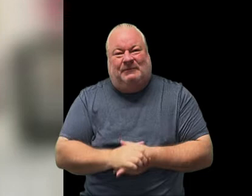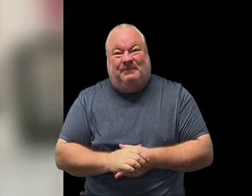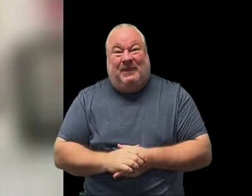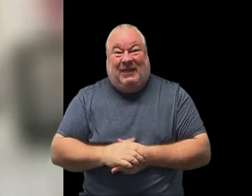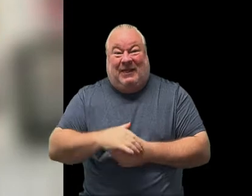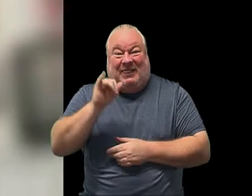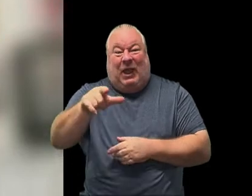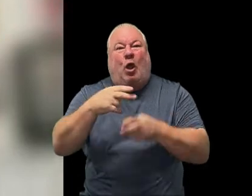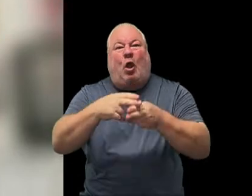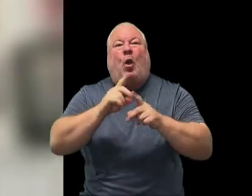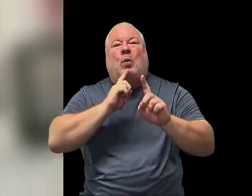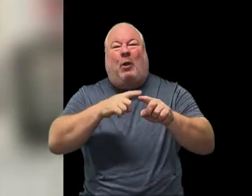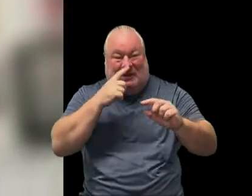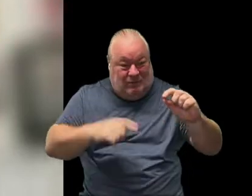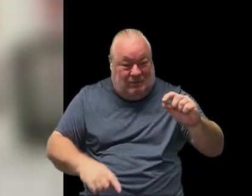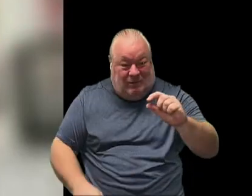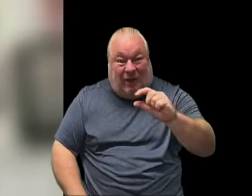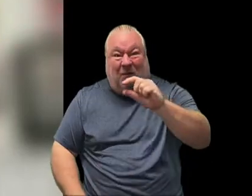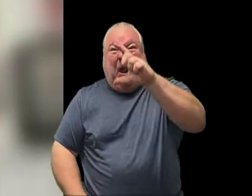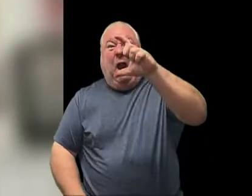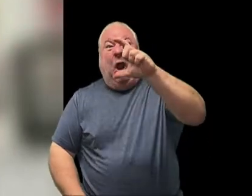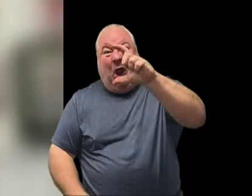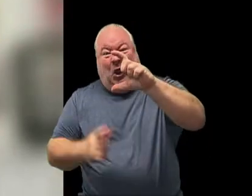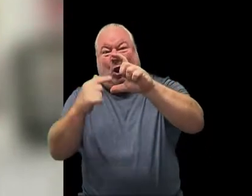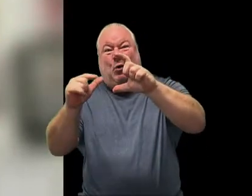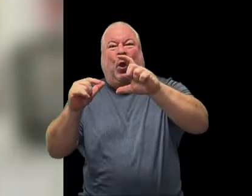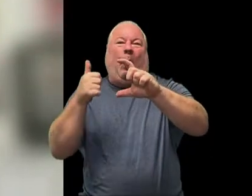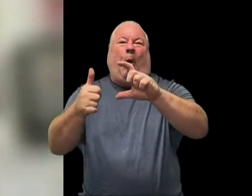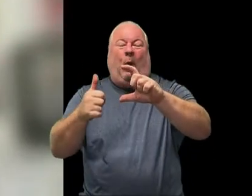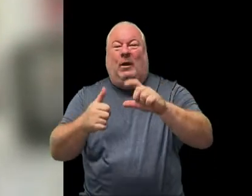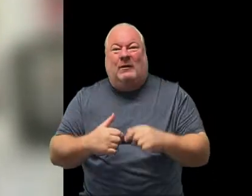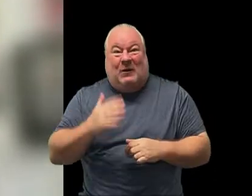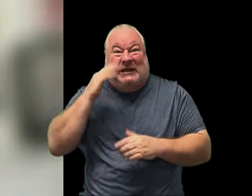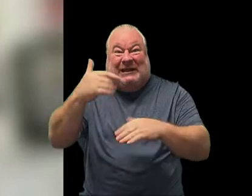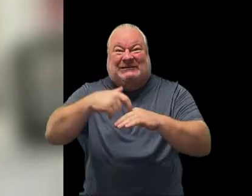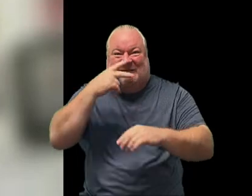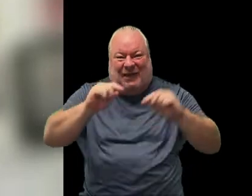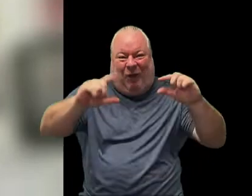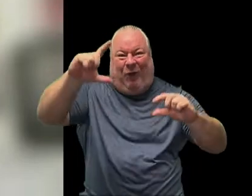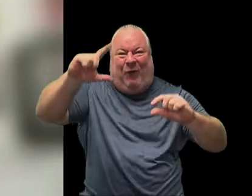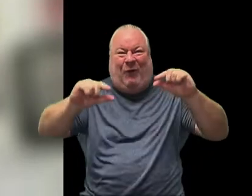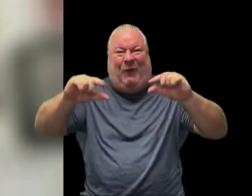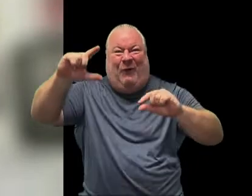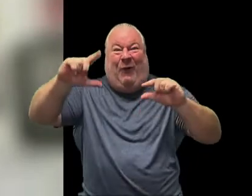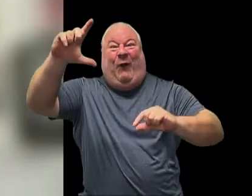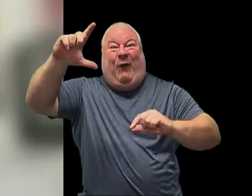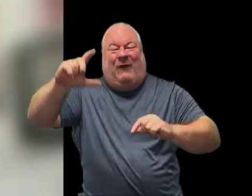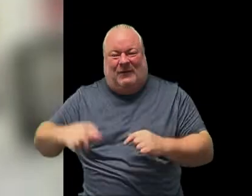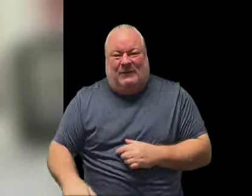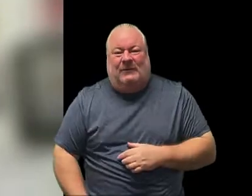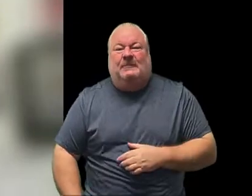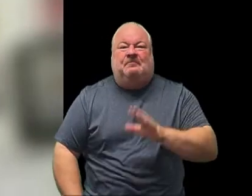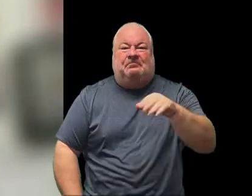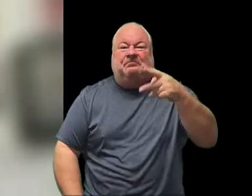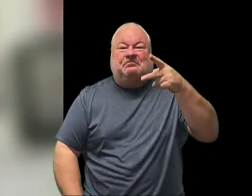a much greater number of scholars participating. All right, PBIS rewards,